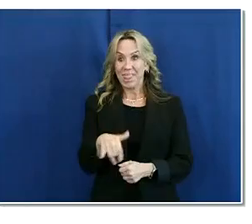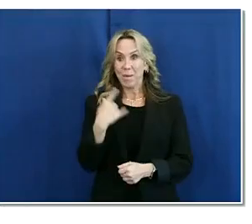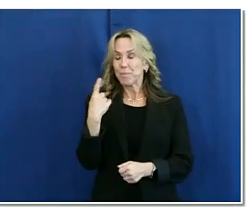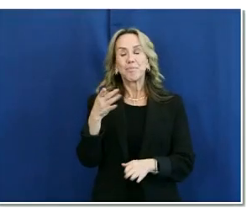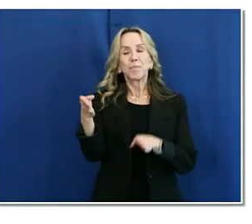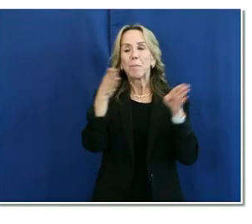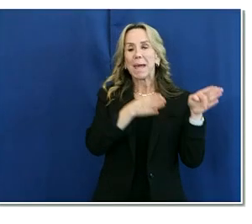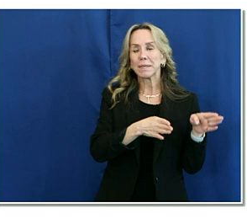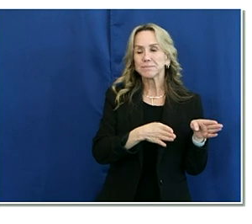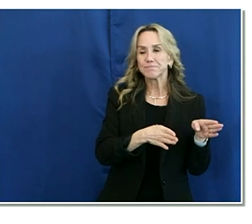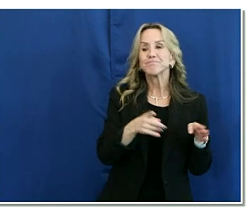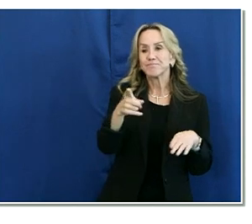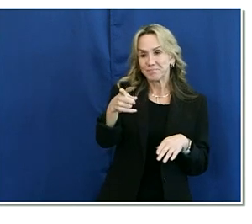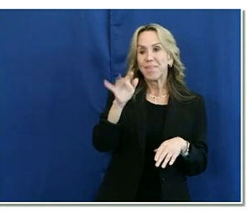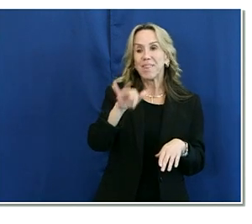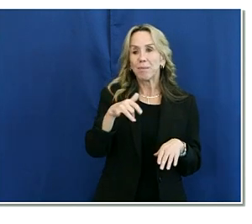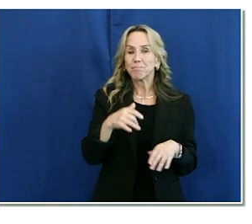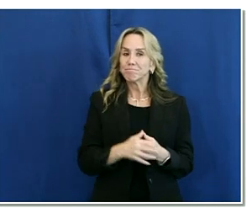this